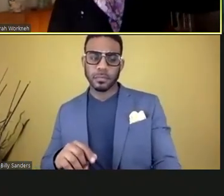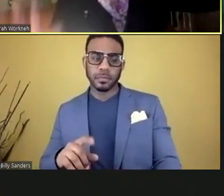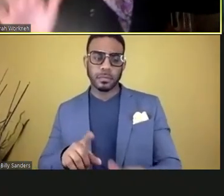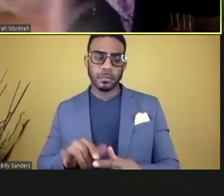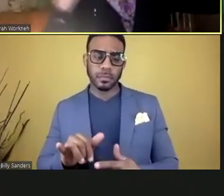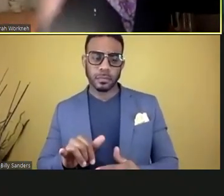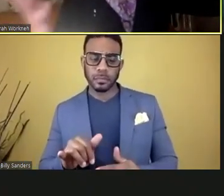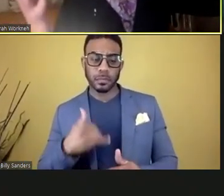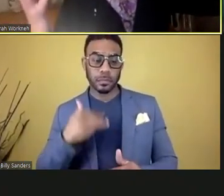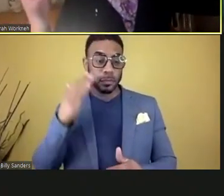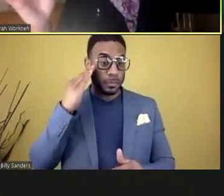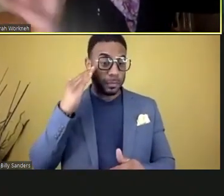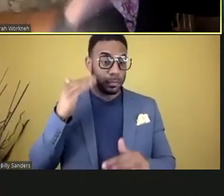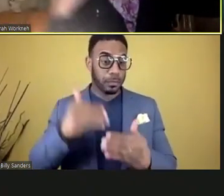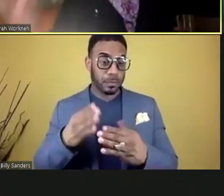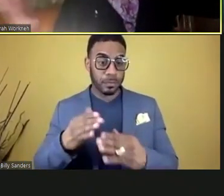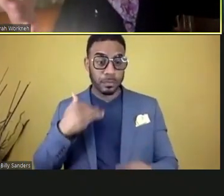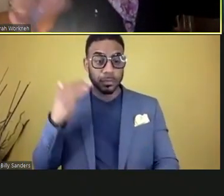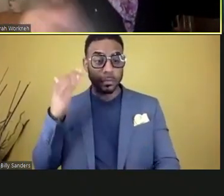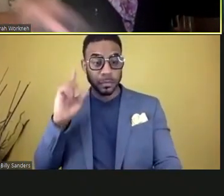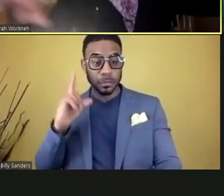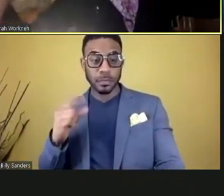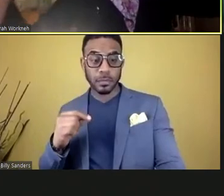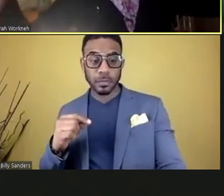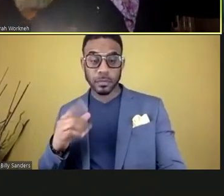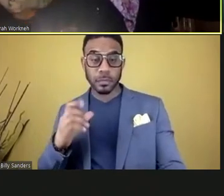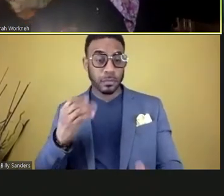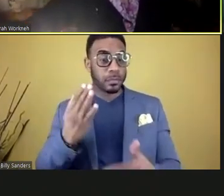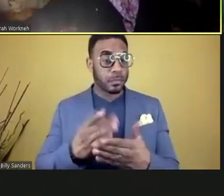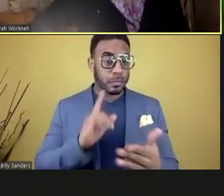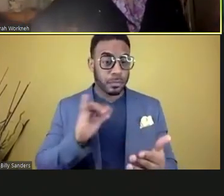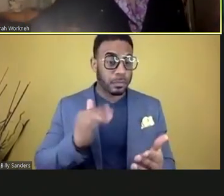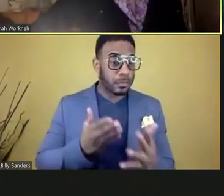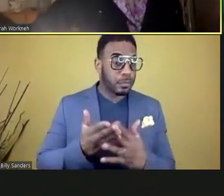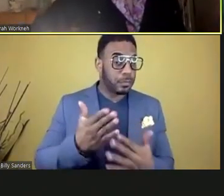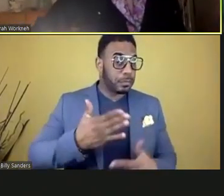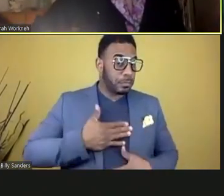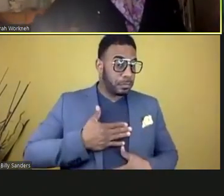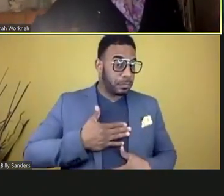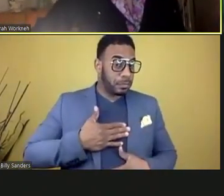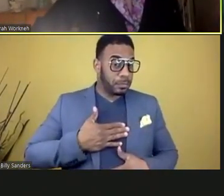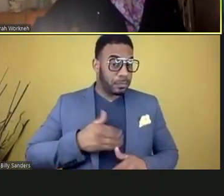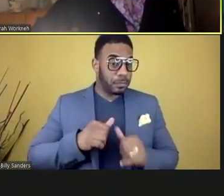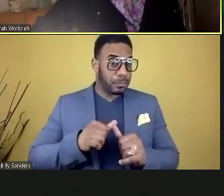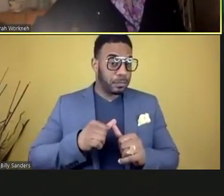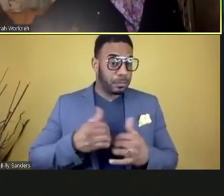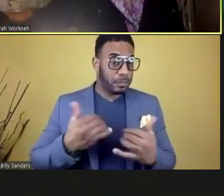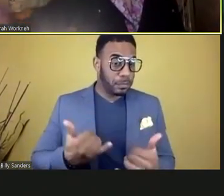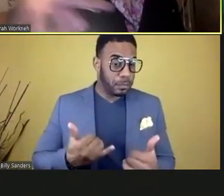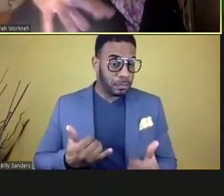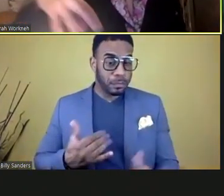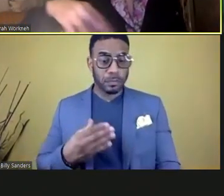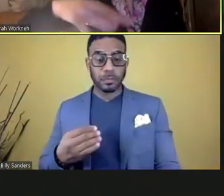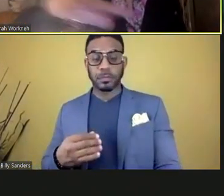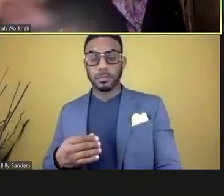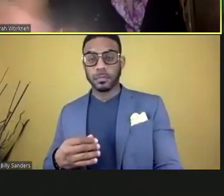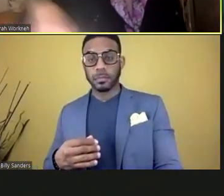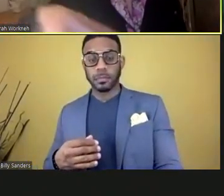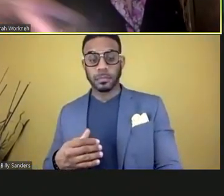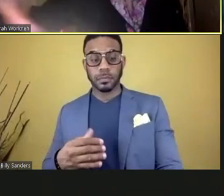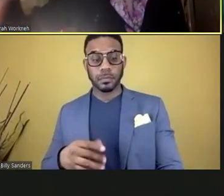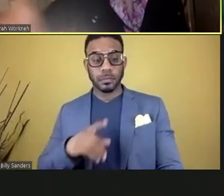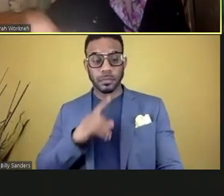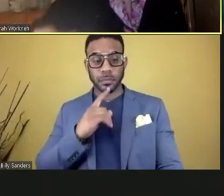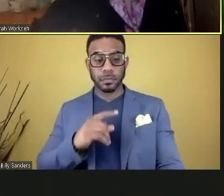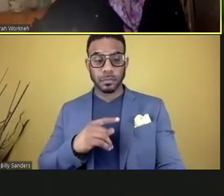or I know the neighbors and I know where to go. So some of it's like through my kind of consistent presence and being